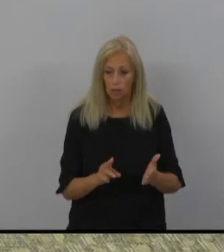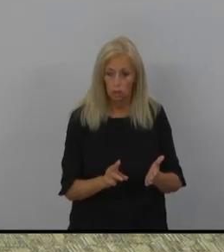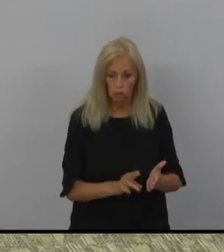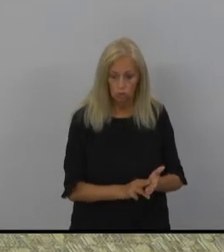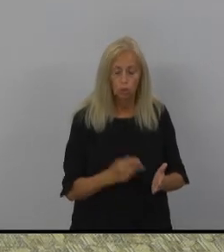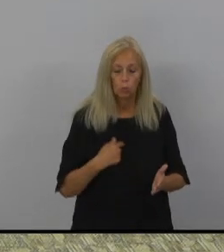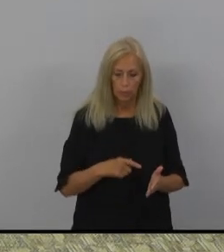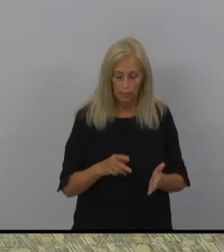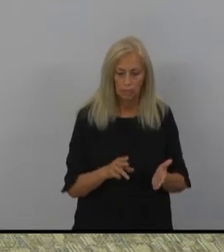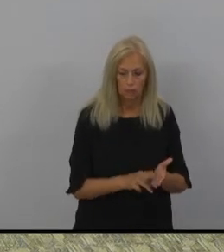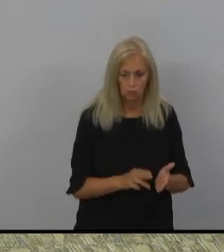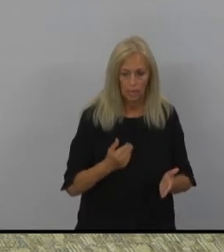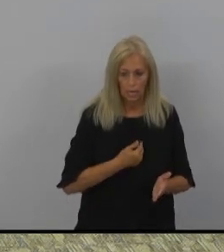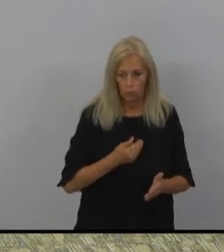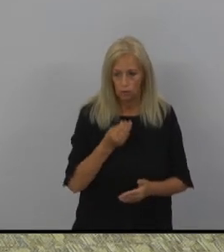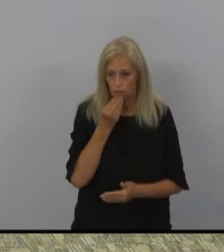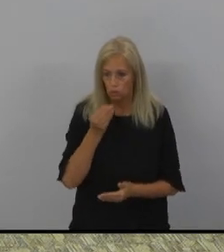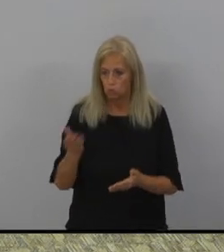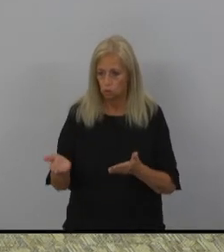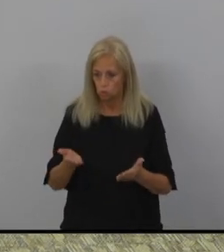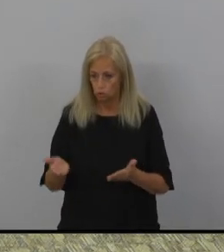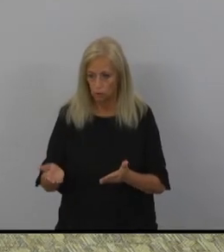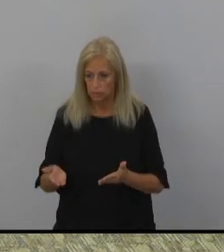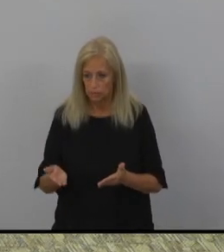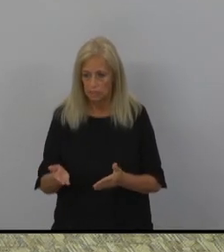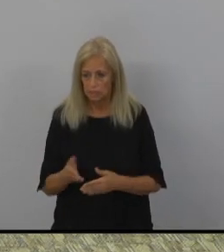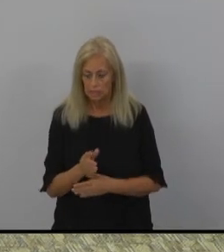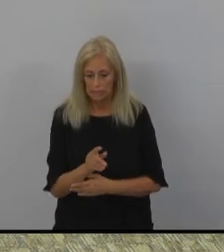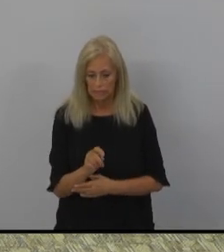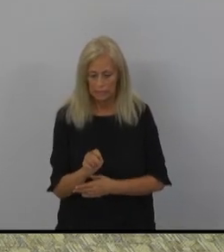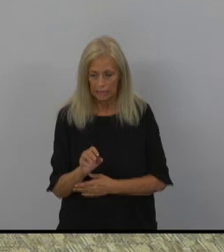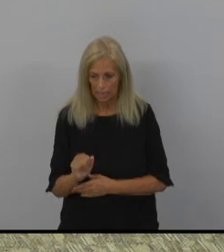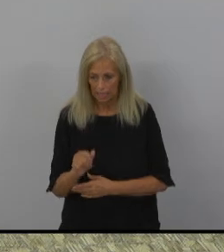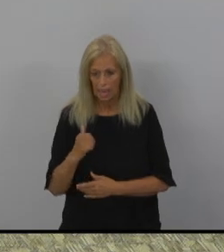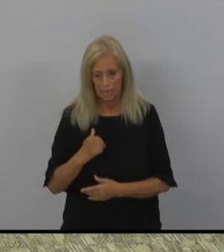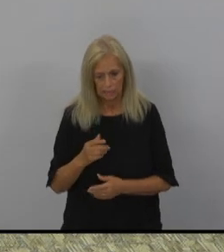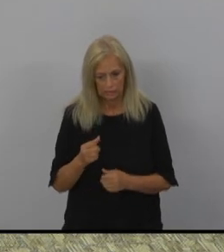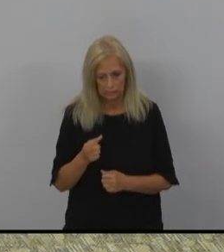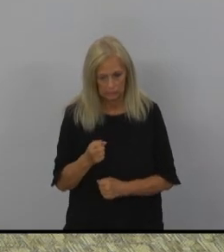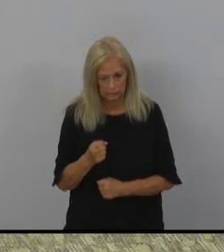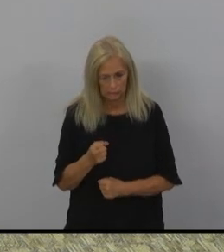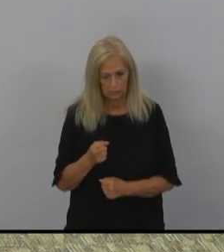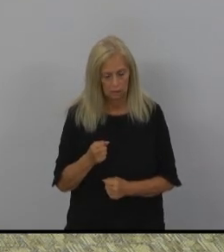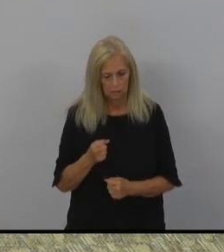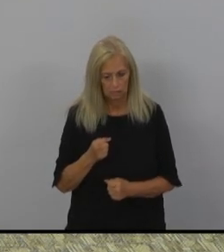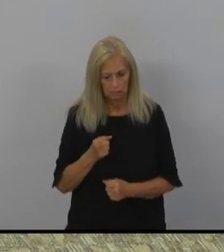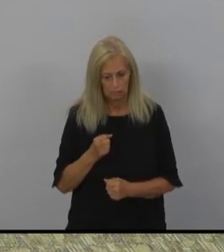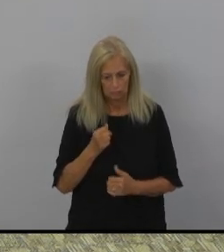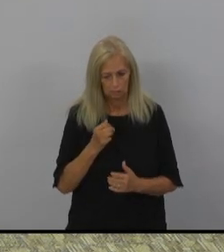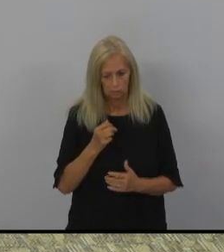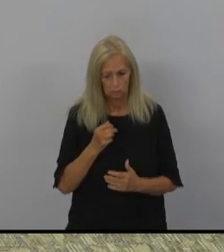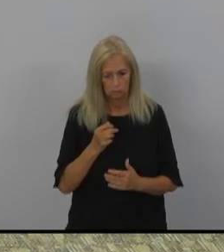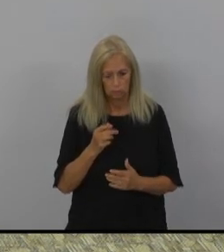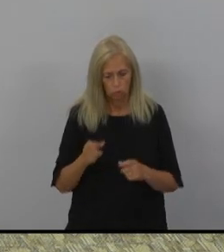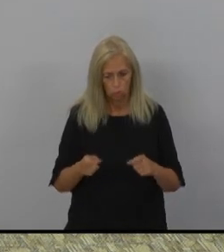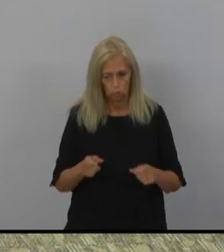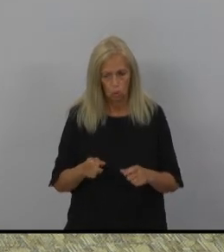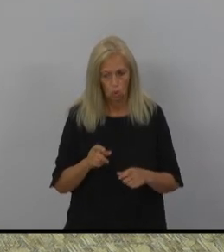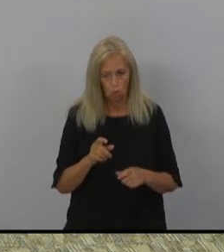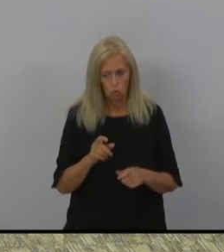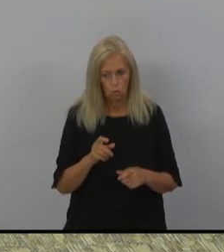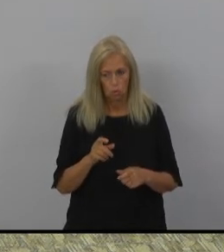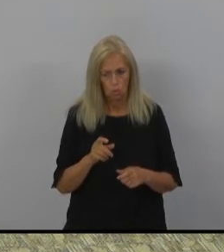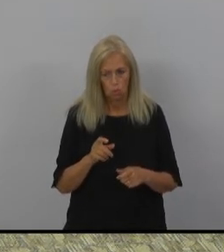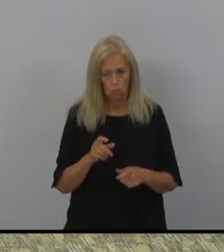contract our food service program, and TDA keeps a tight control on those contracts. We have to, even the bid form that